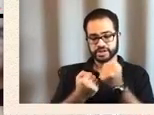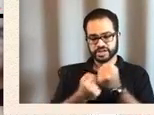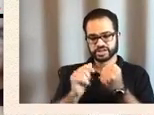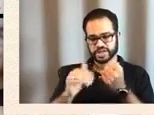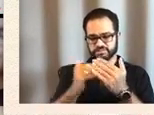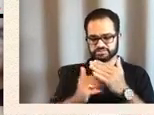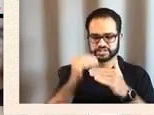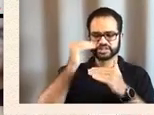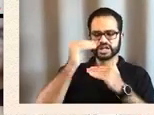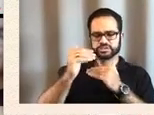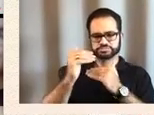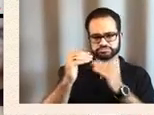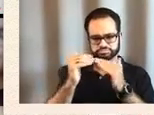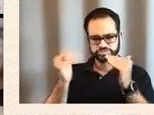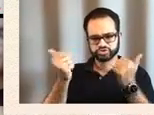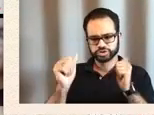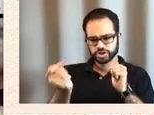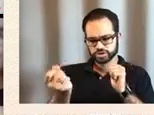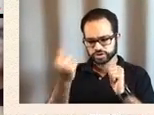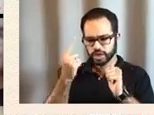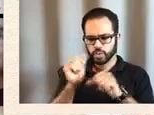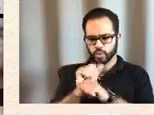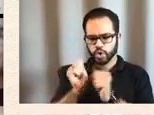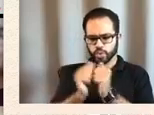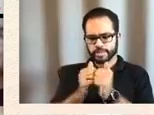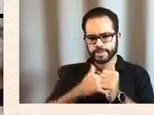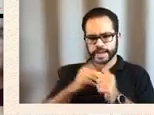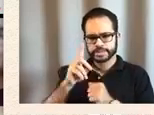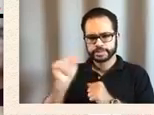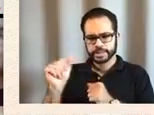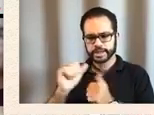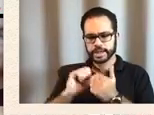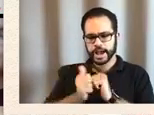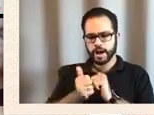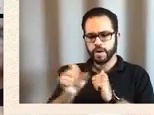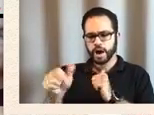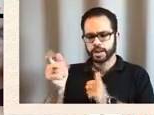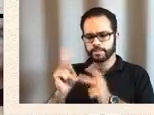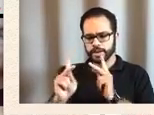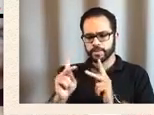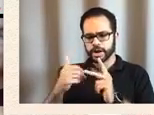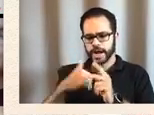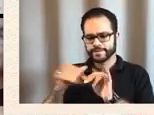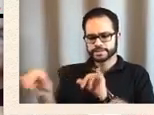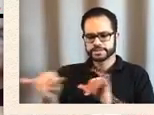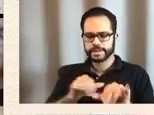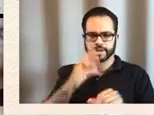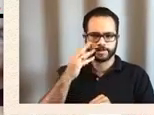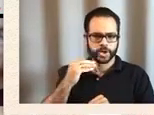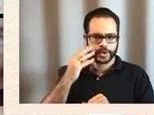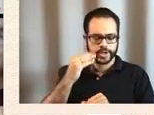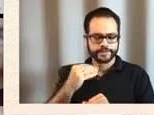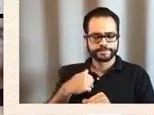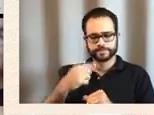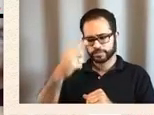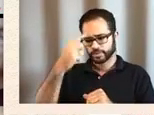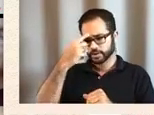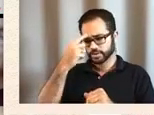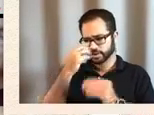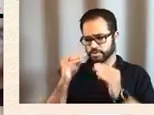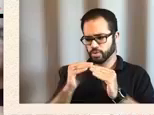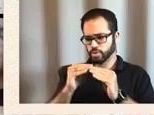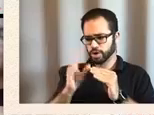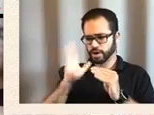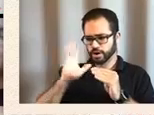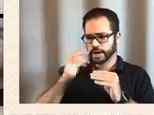understanding how to work with my disability and how others might as well have the same experience. I think more as I was in high school, I was very afraid